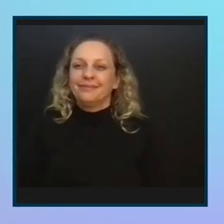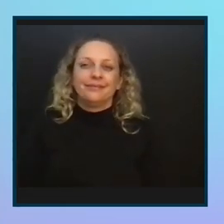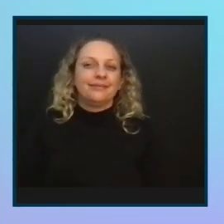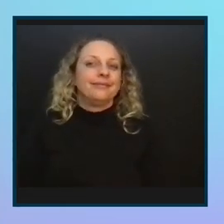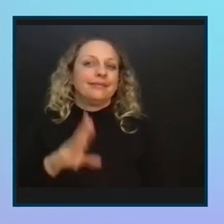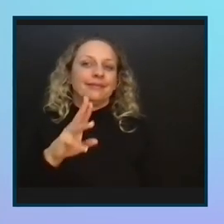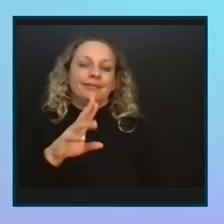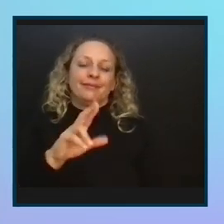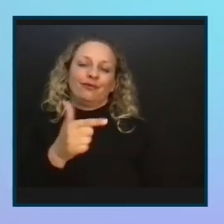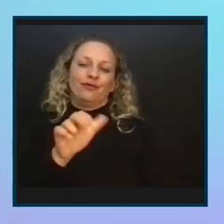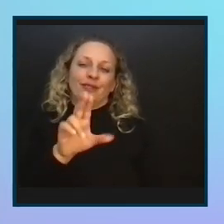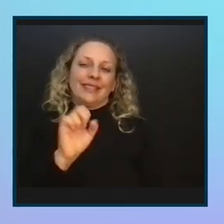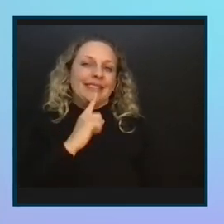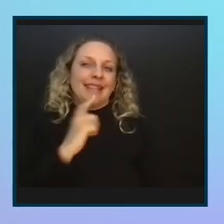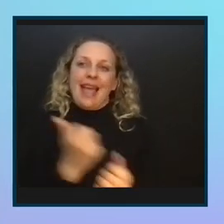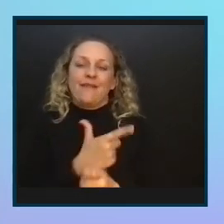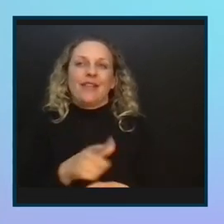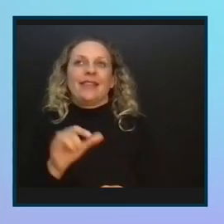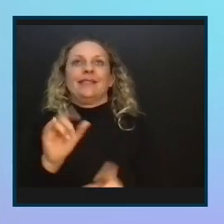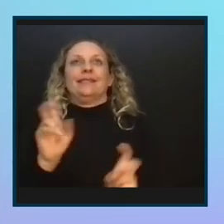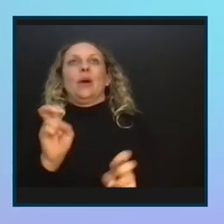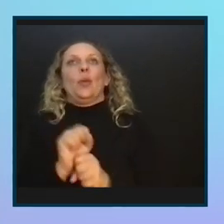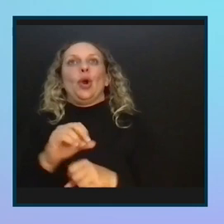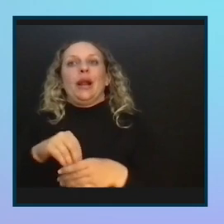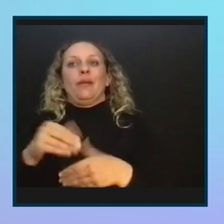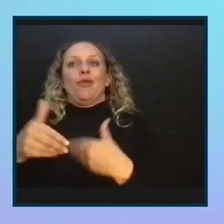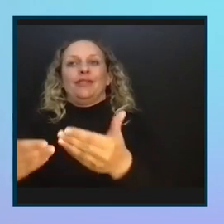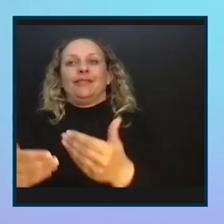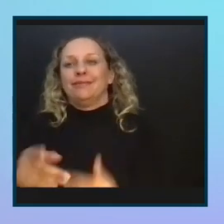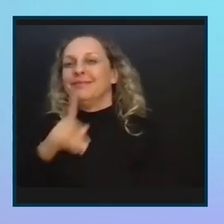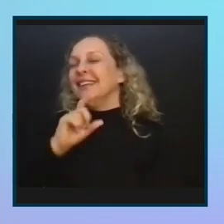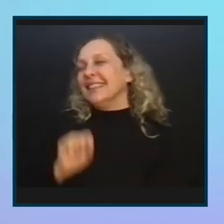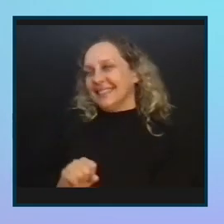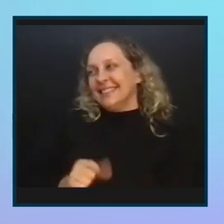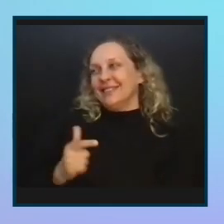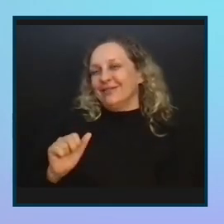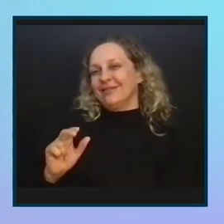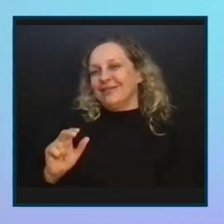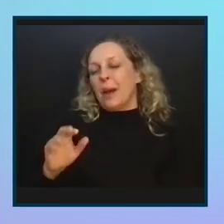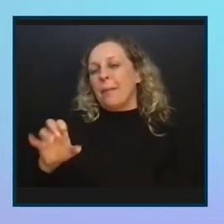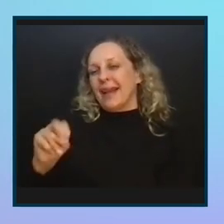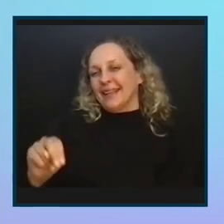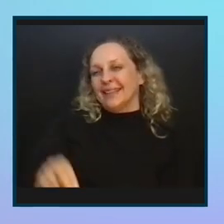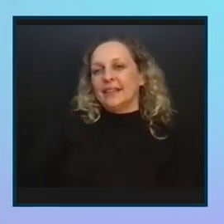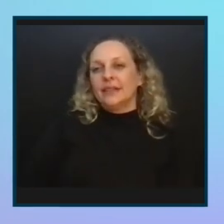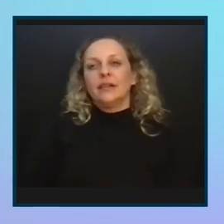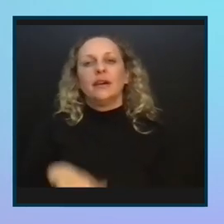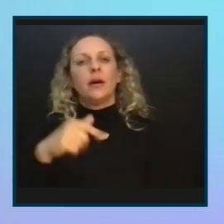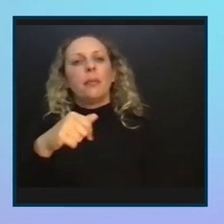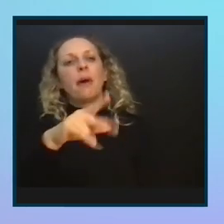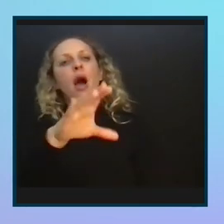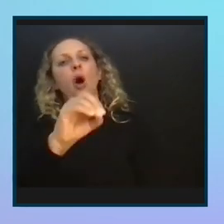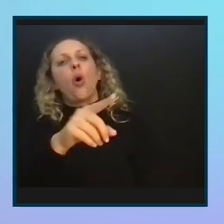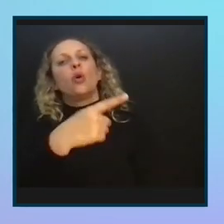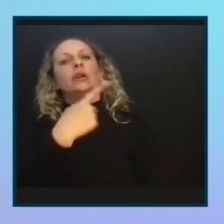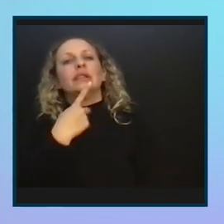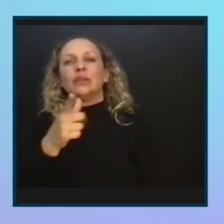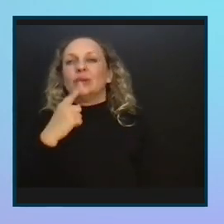Everything's a work in progress. Indeed. All right, question from Paco. When you say there is no